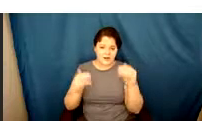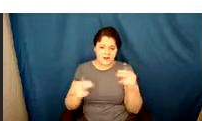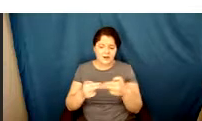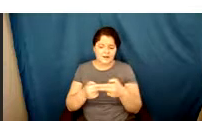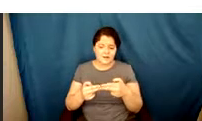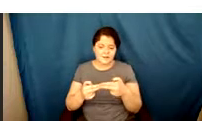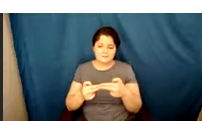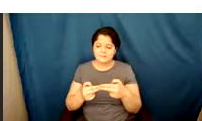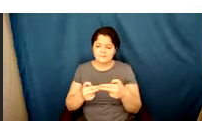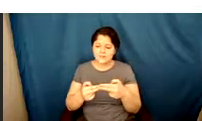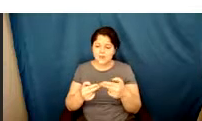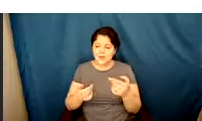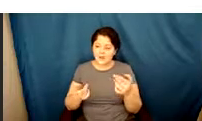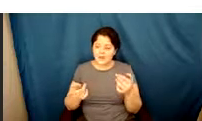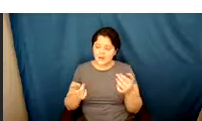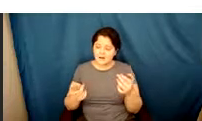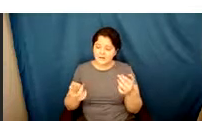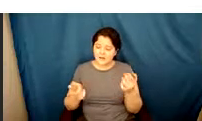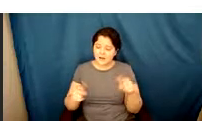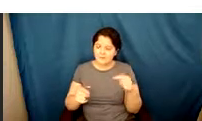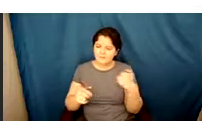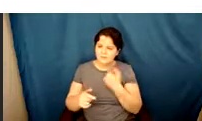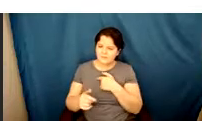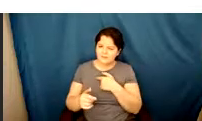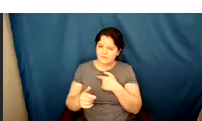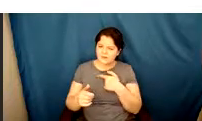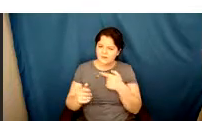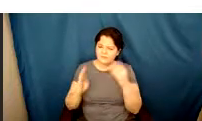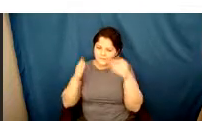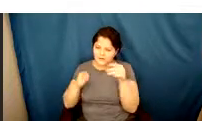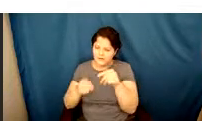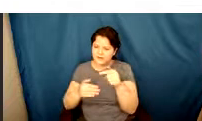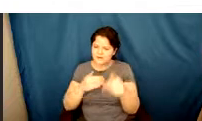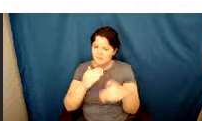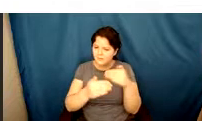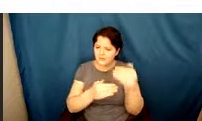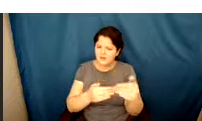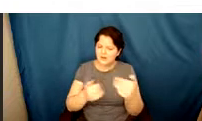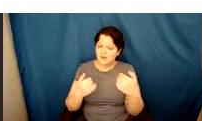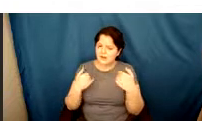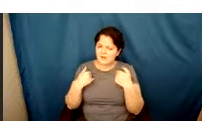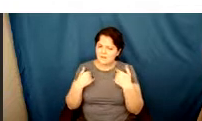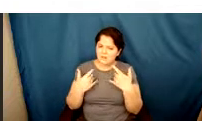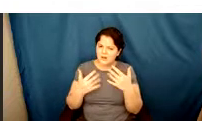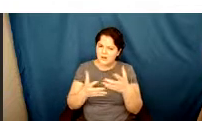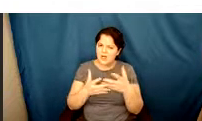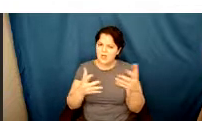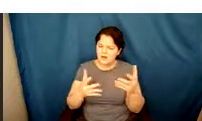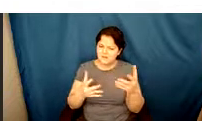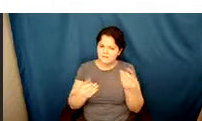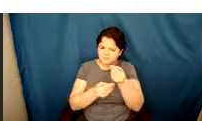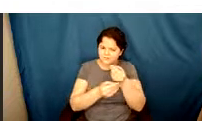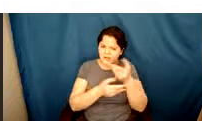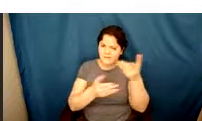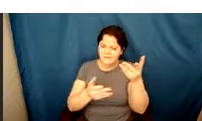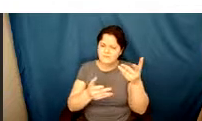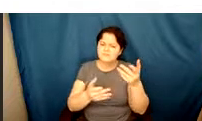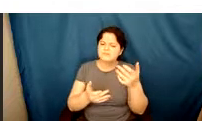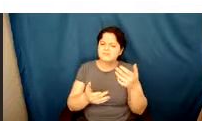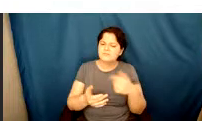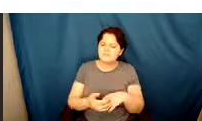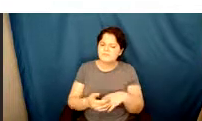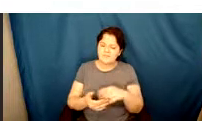And when we pursued this process, we collected a lot of input. We talked to riders,